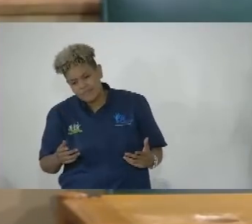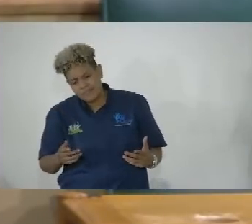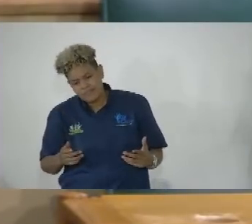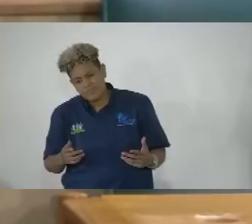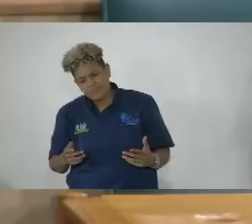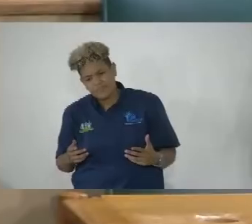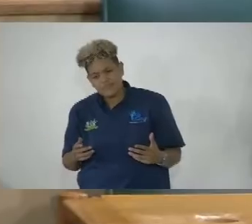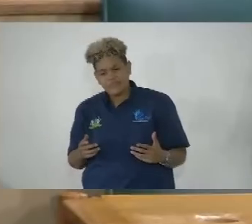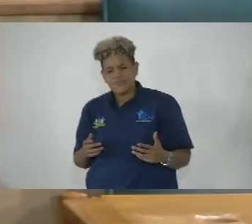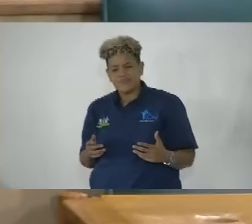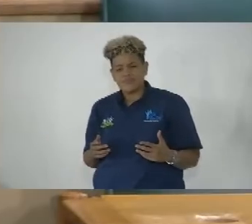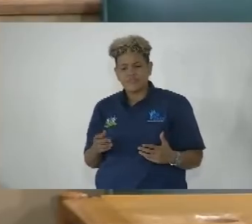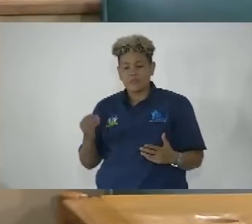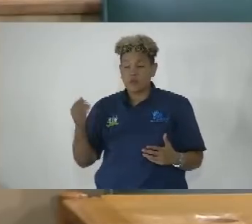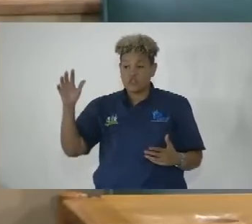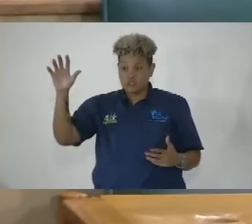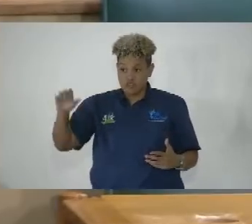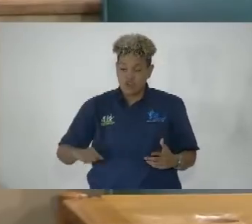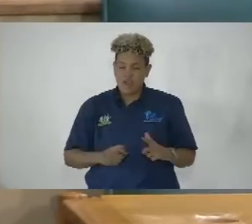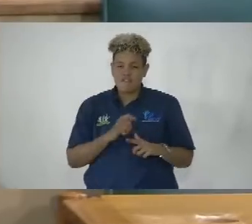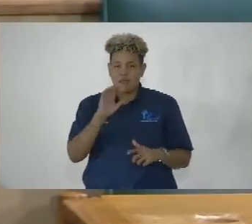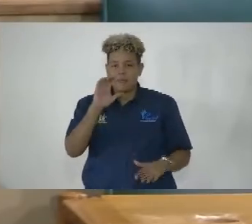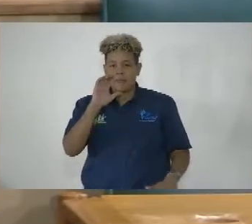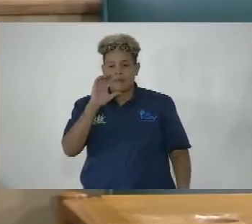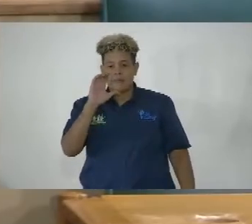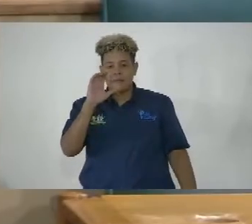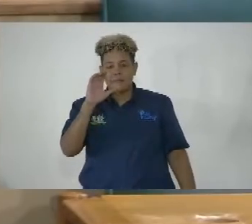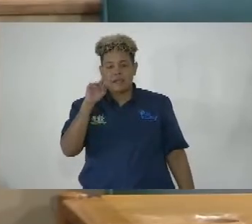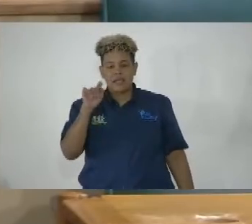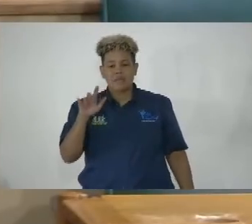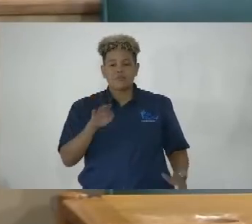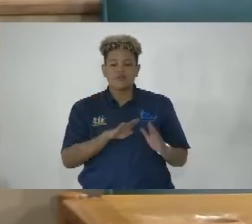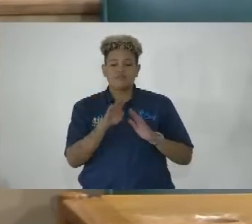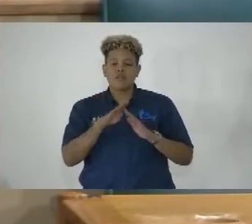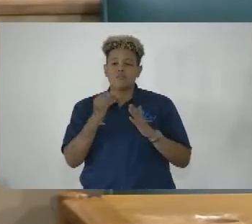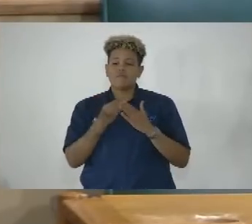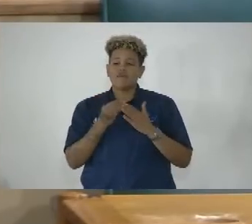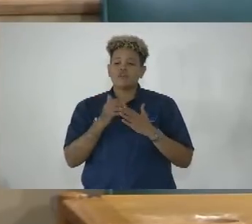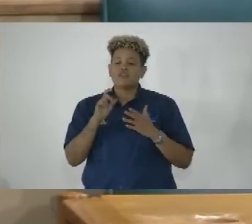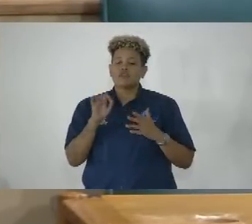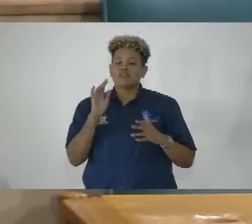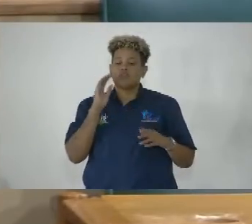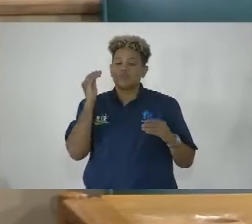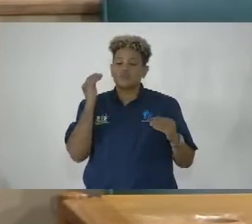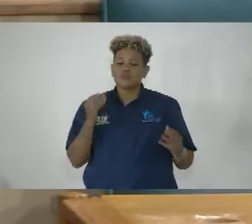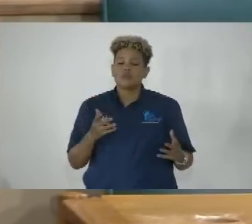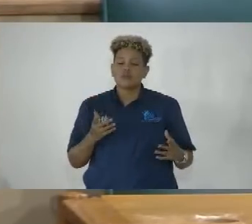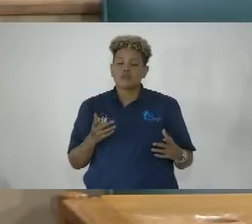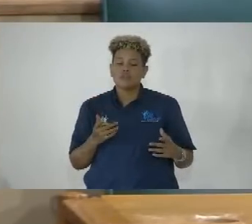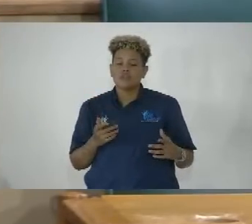withdrawal from the Capital Development Fund, I would get up and make this point. I would say,